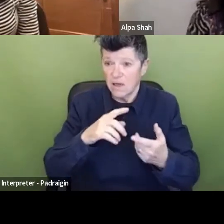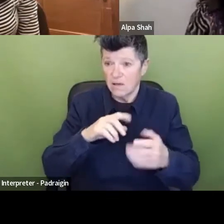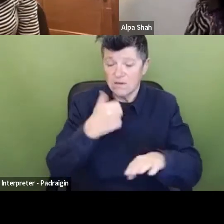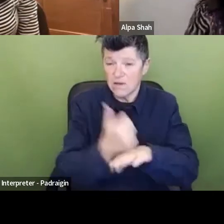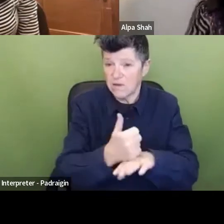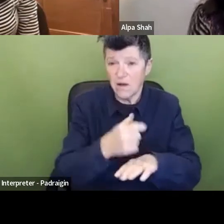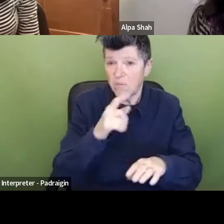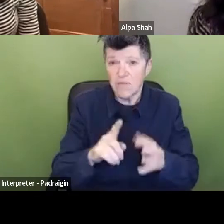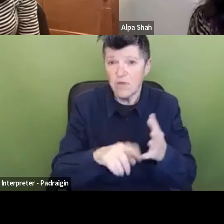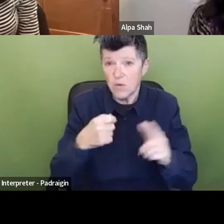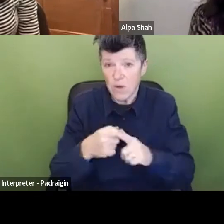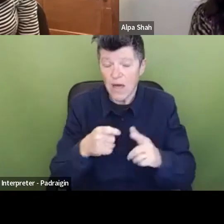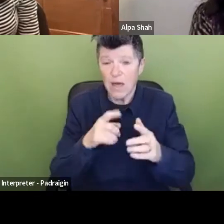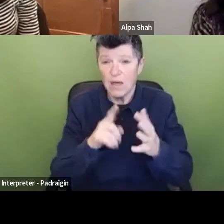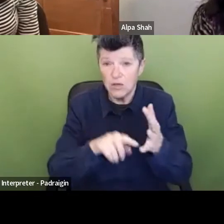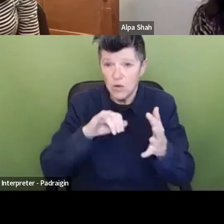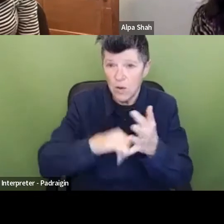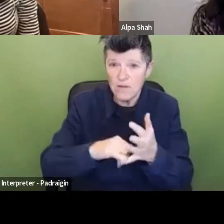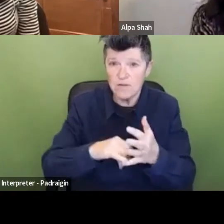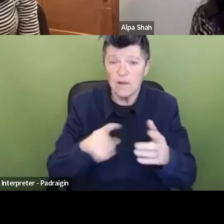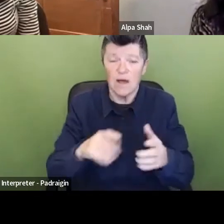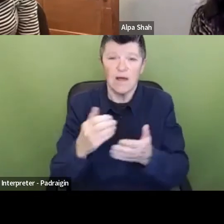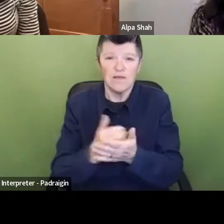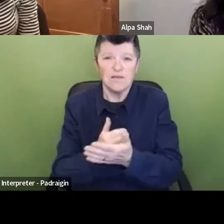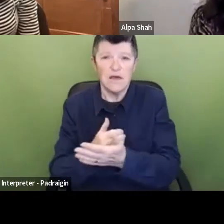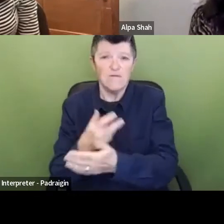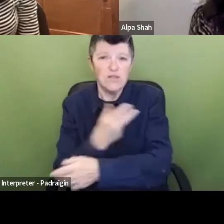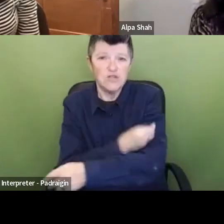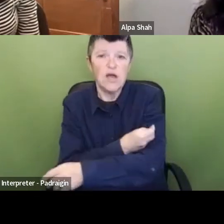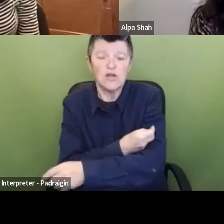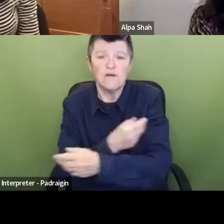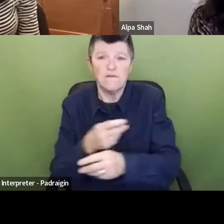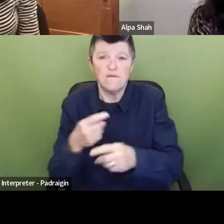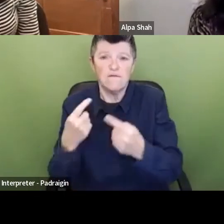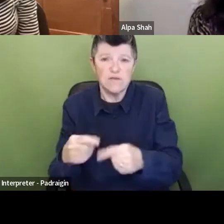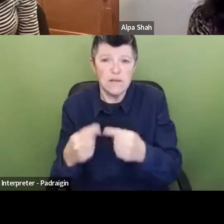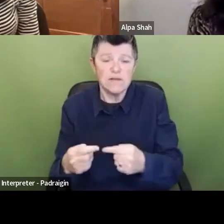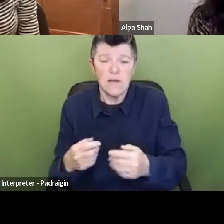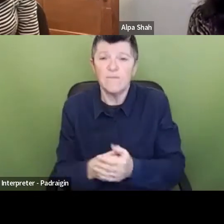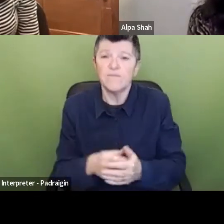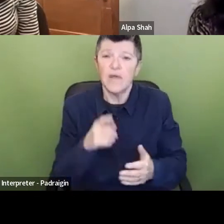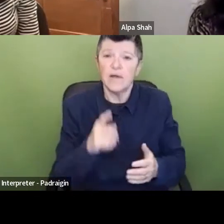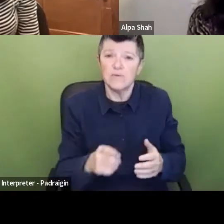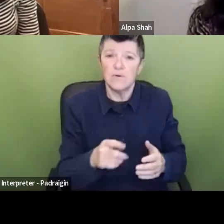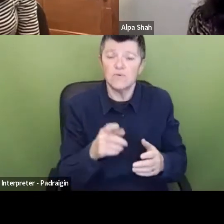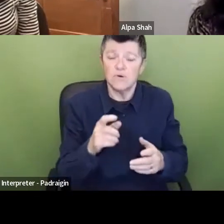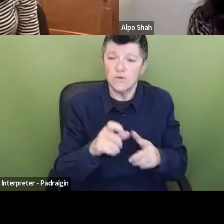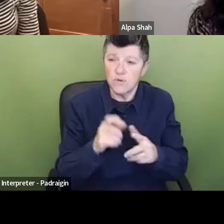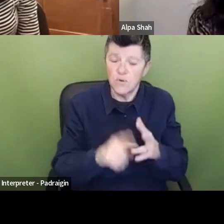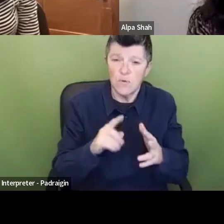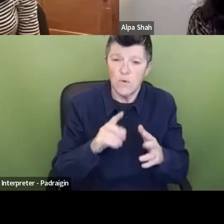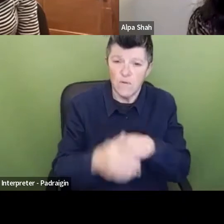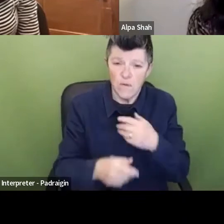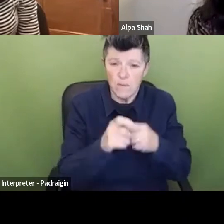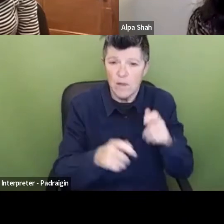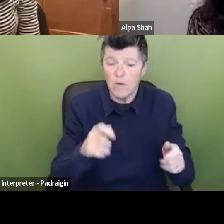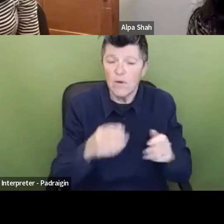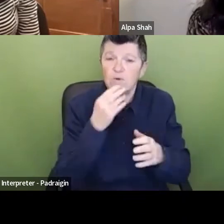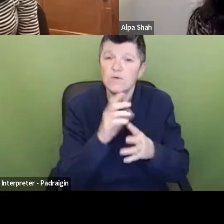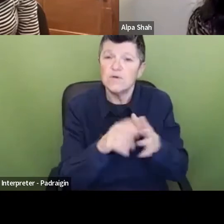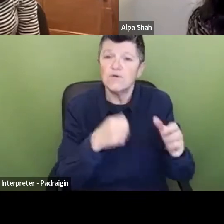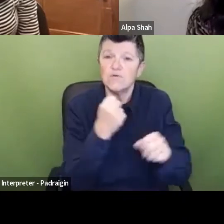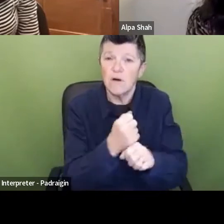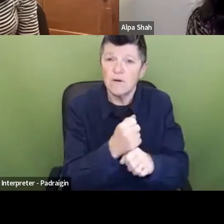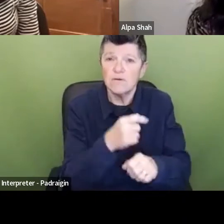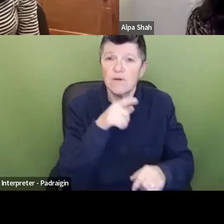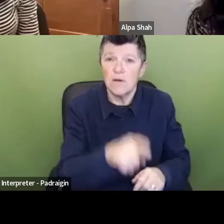The data poses quite a straightforward answer to what should we do with people who are using drugs. We should give them places where they're ultimately